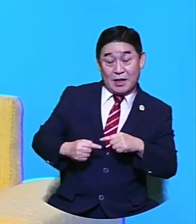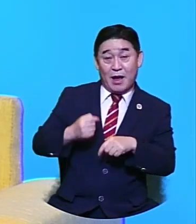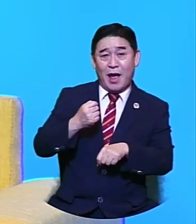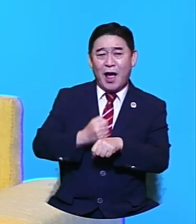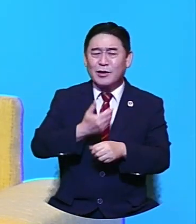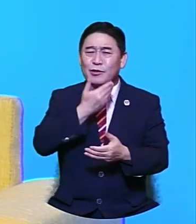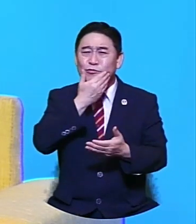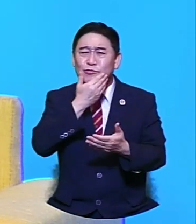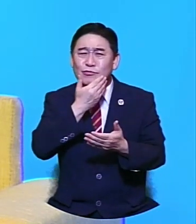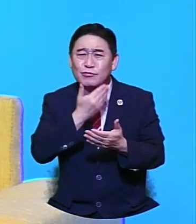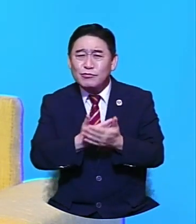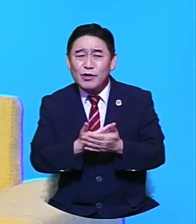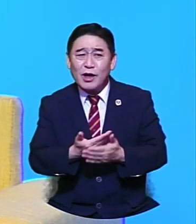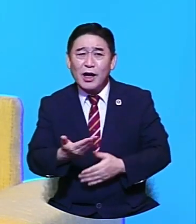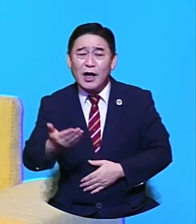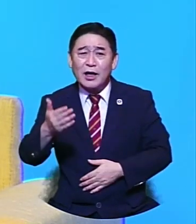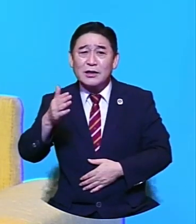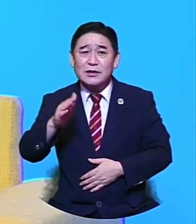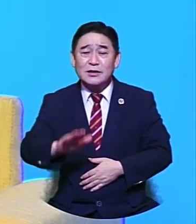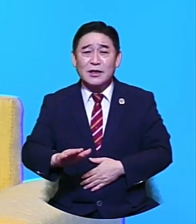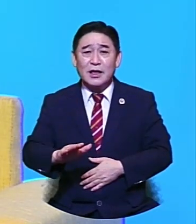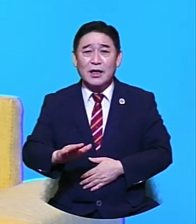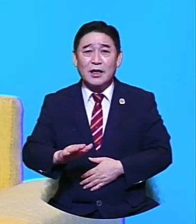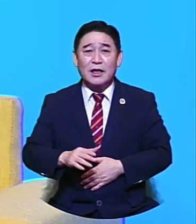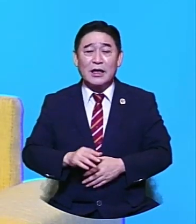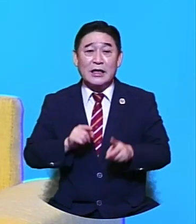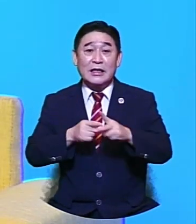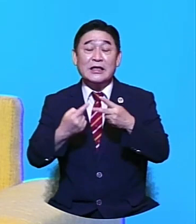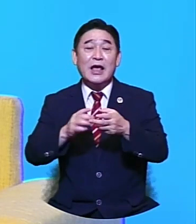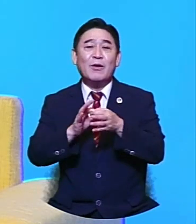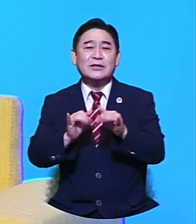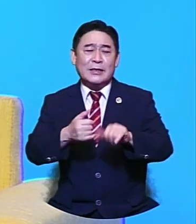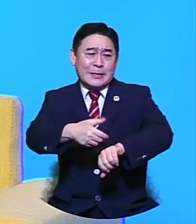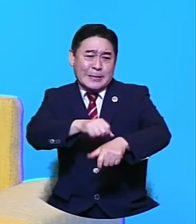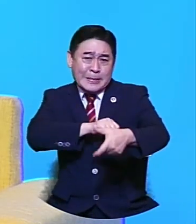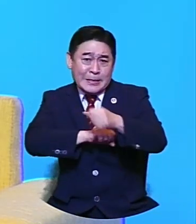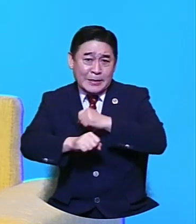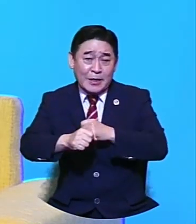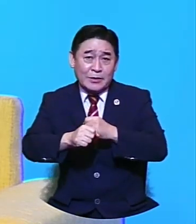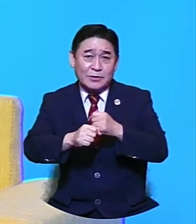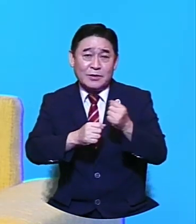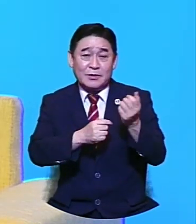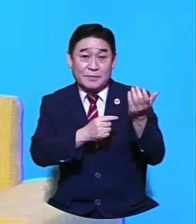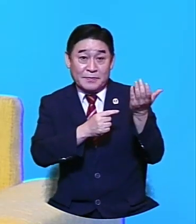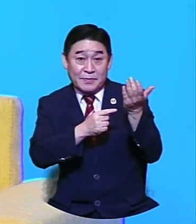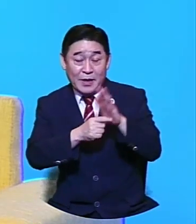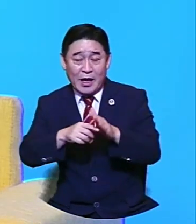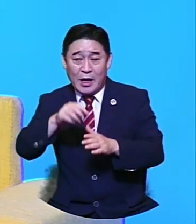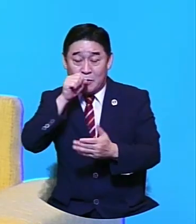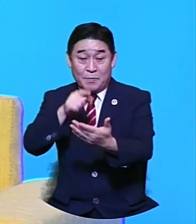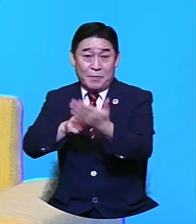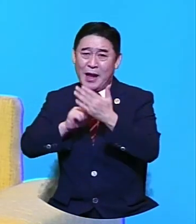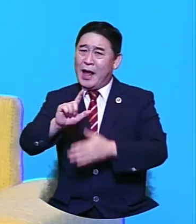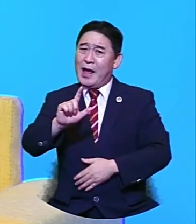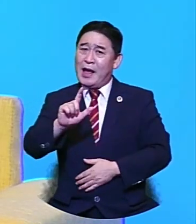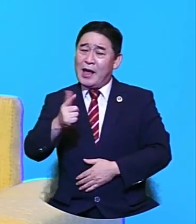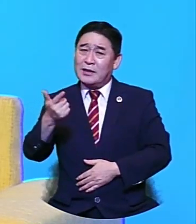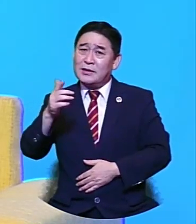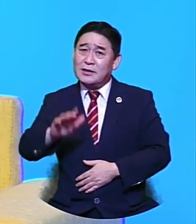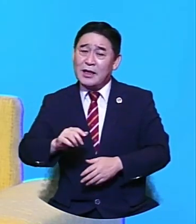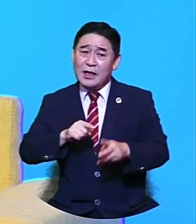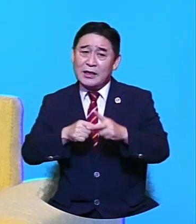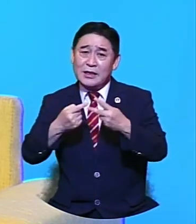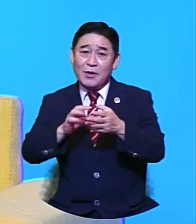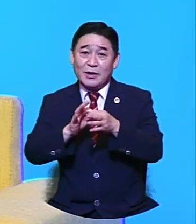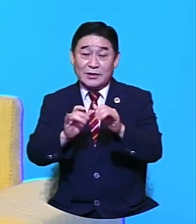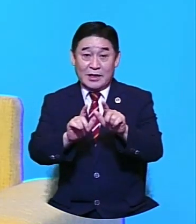is your assessment of overall response and engagement from stakeholders' side? Were